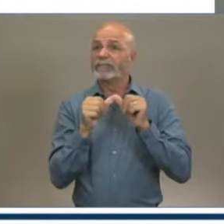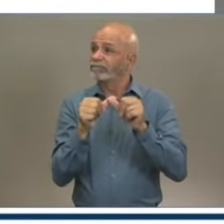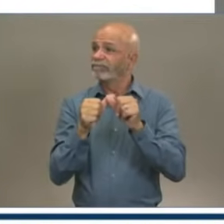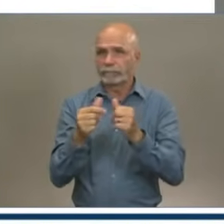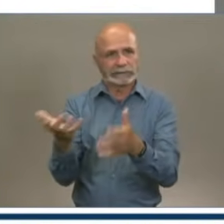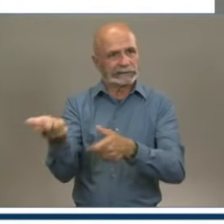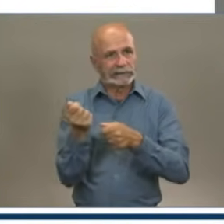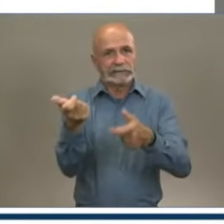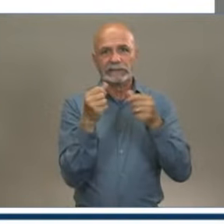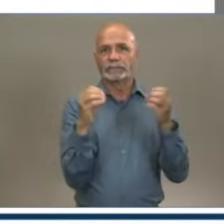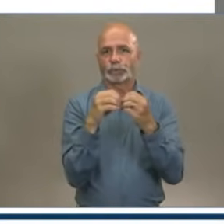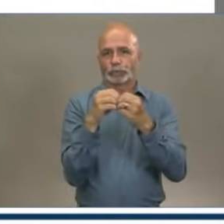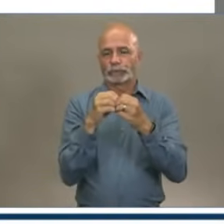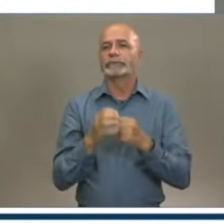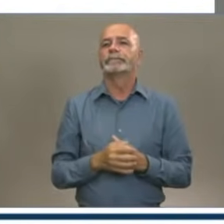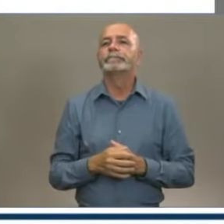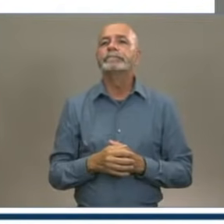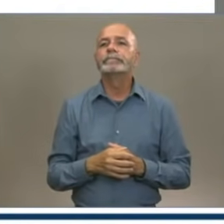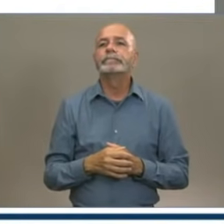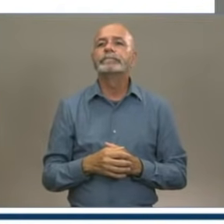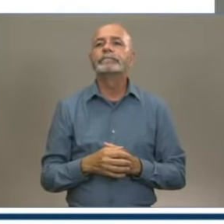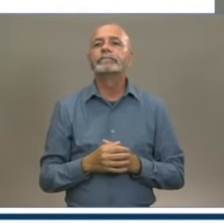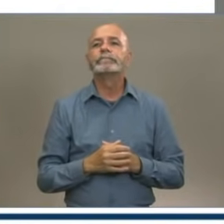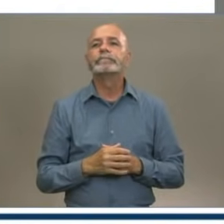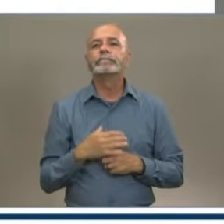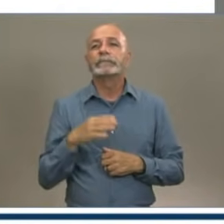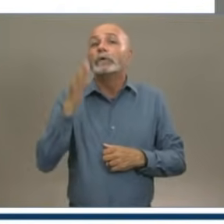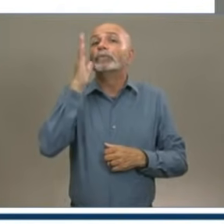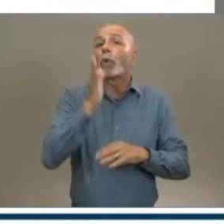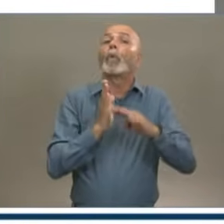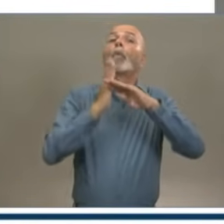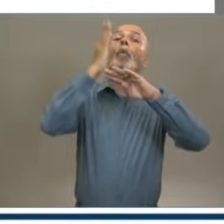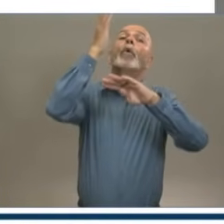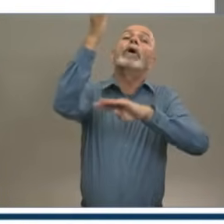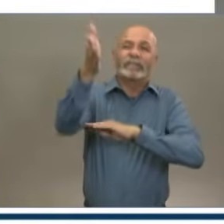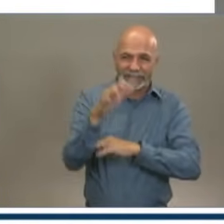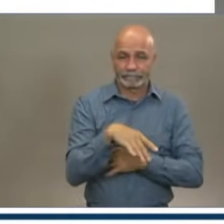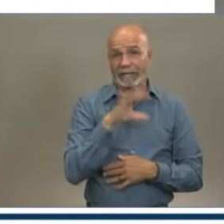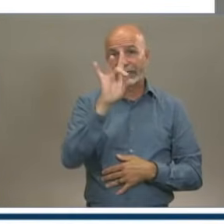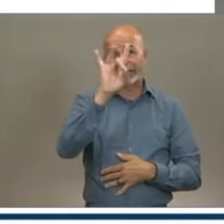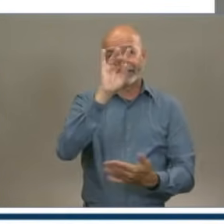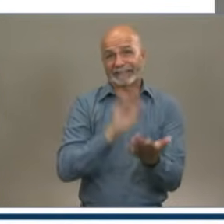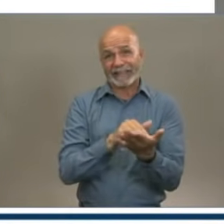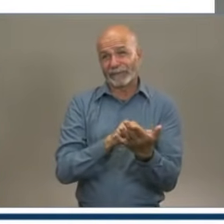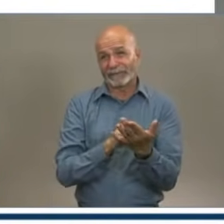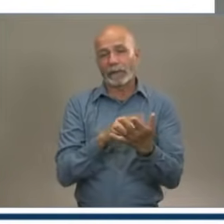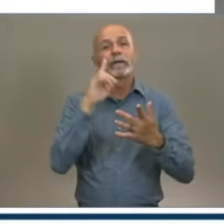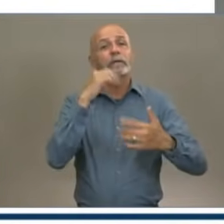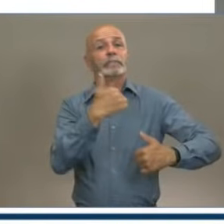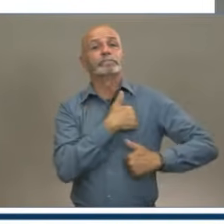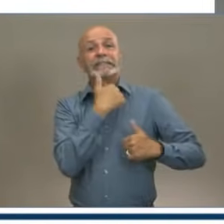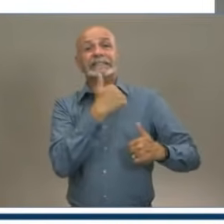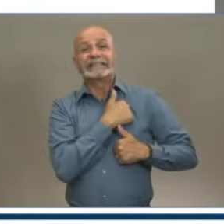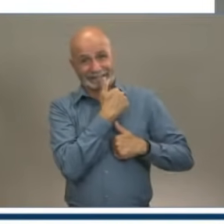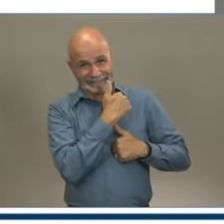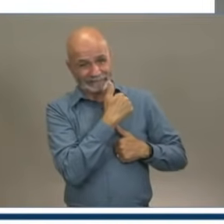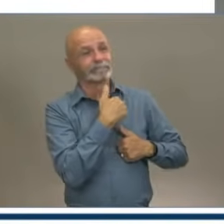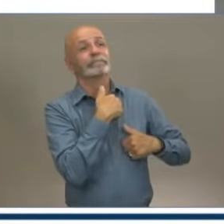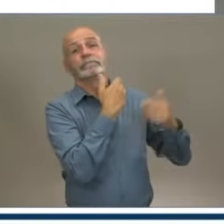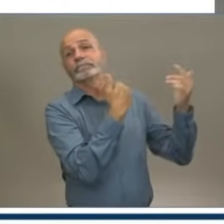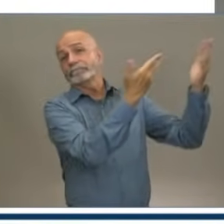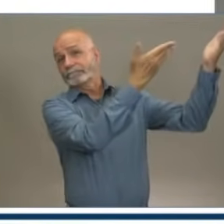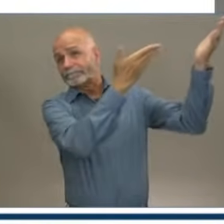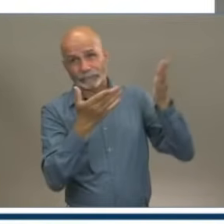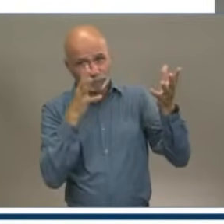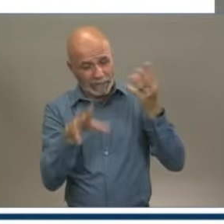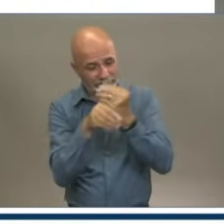We're also adding over 8,000 fully vaccinated Nova Scotia residents who are military members to our records. While they